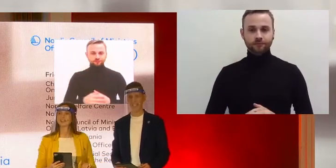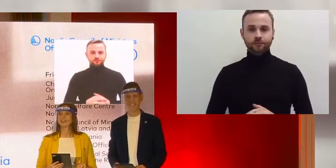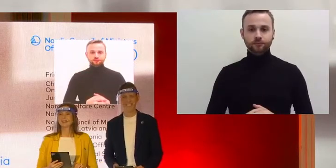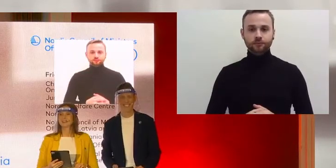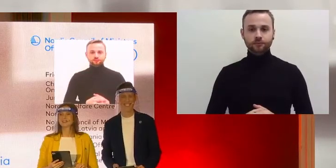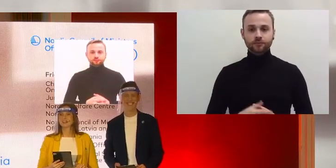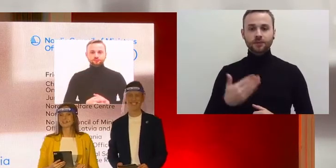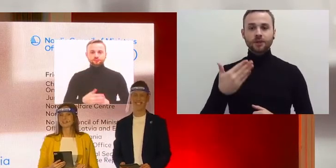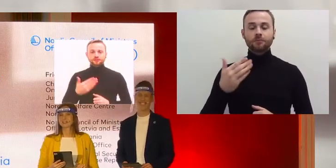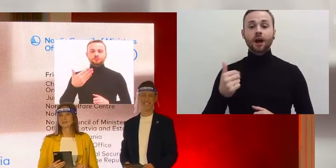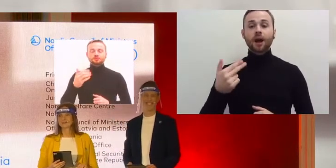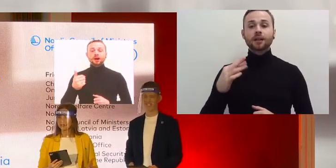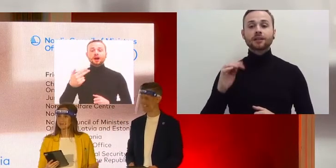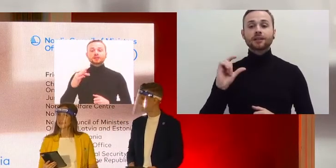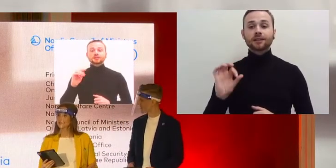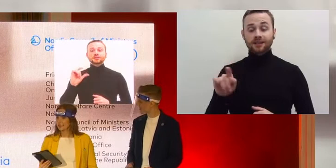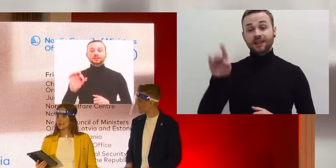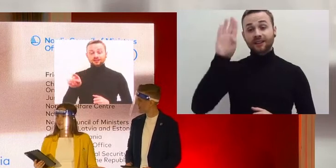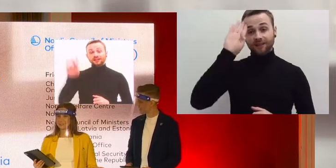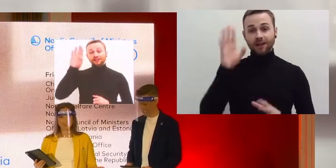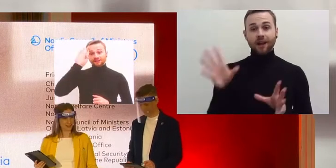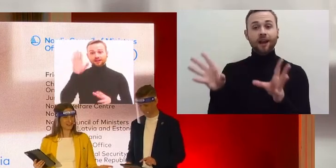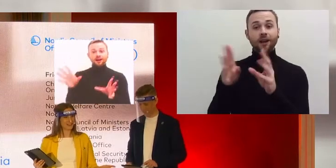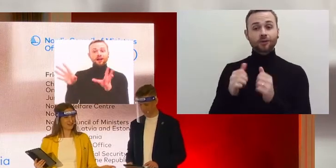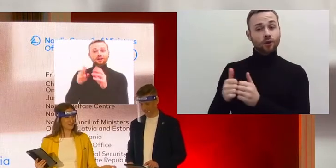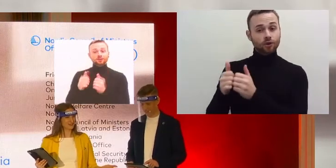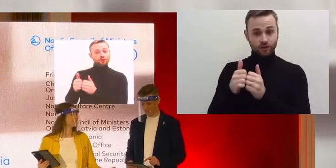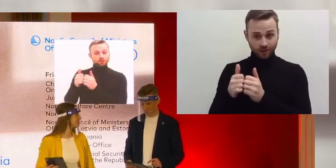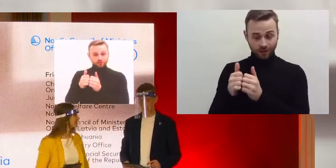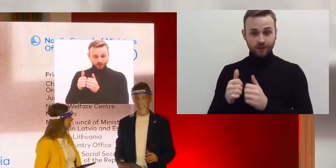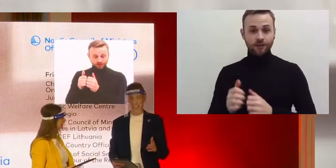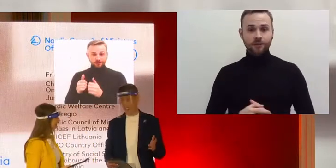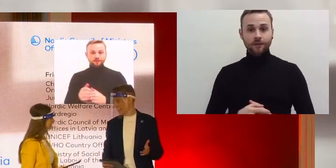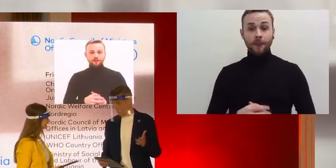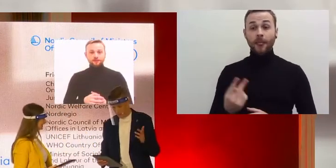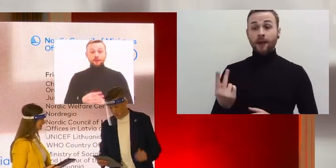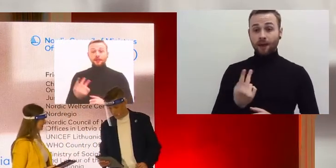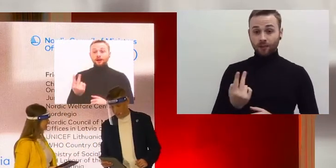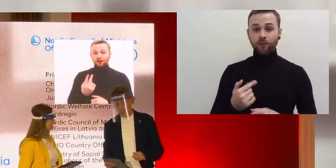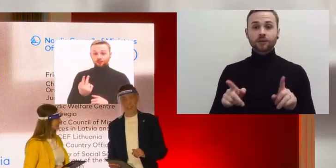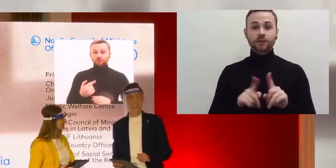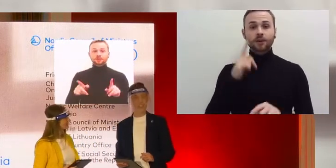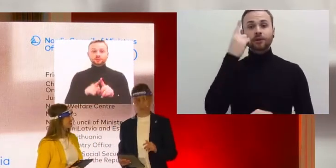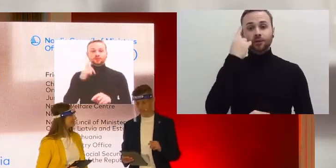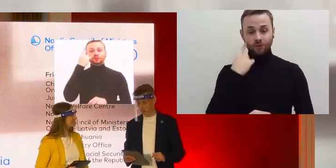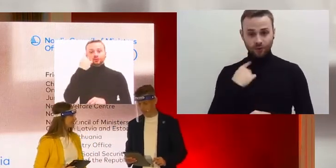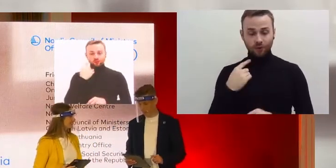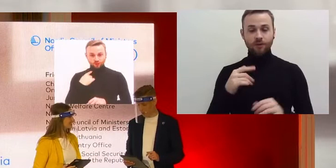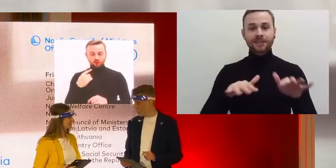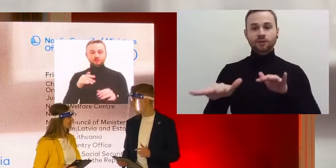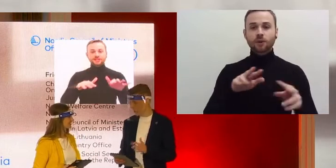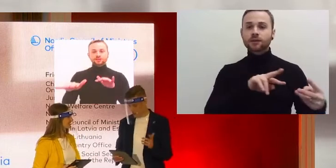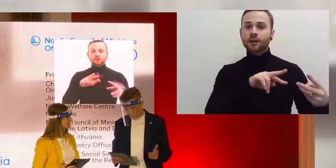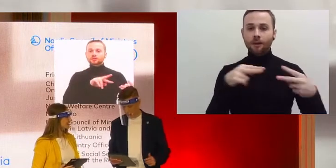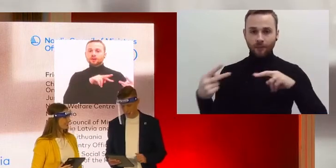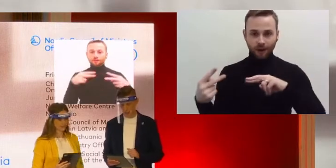together, that they're really change makers, aren't they? And of course, this initiative was in